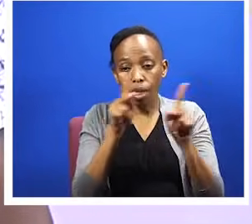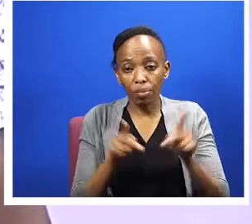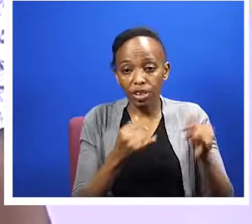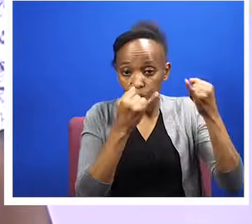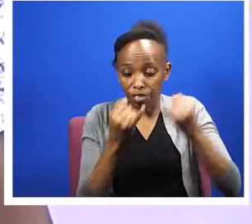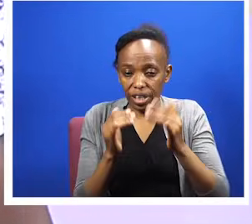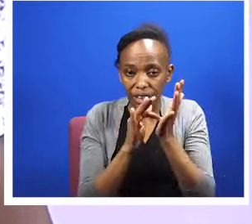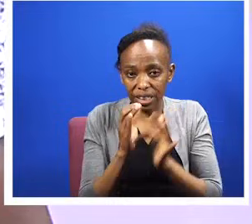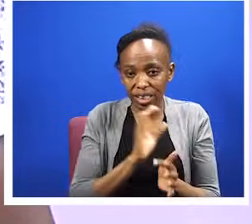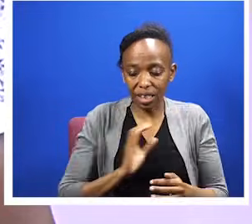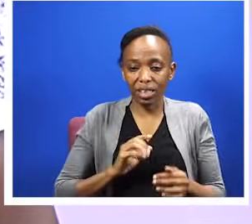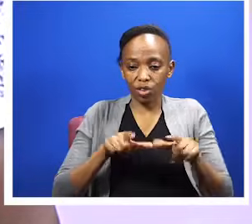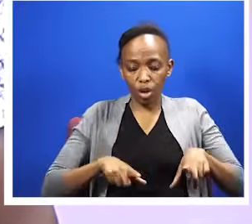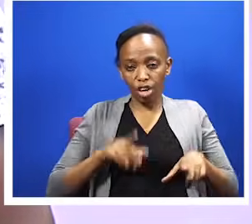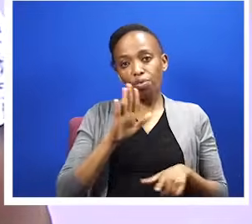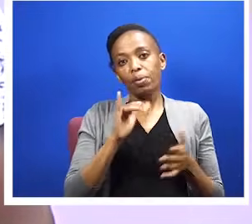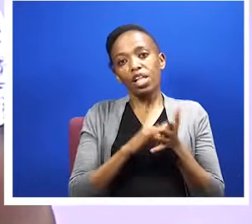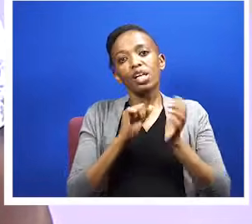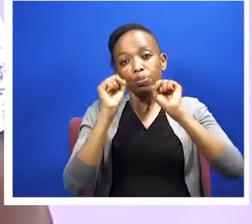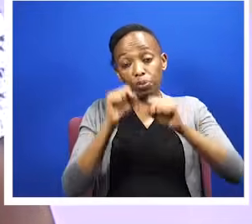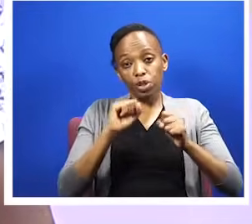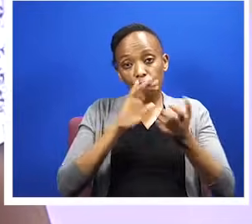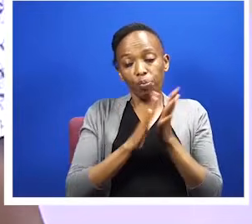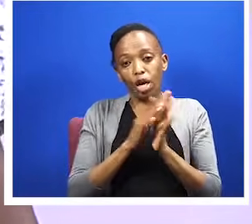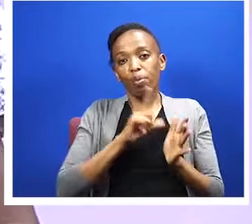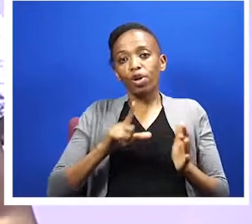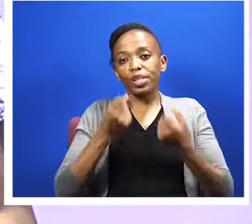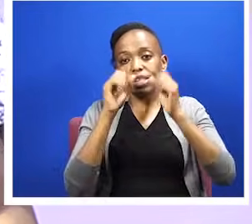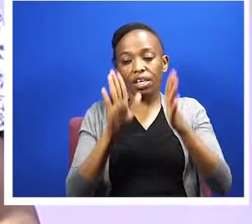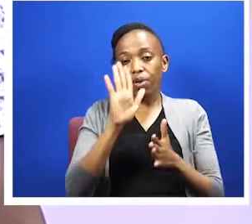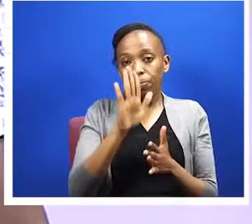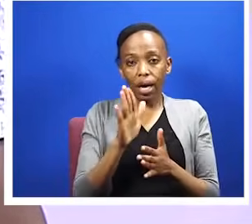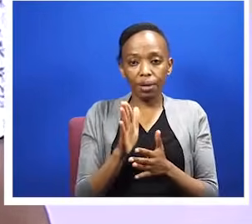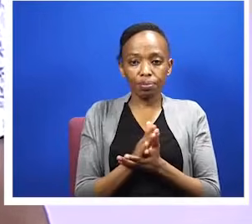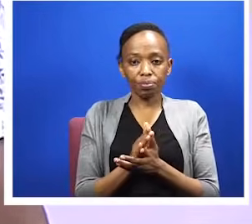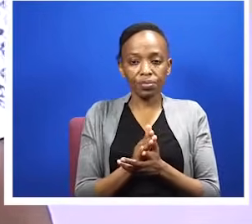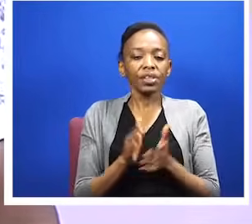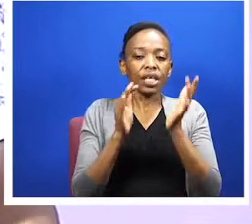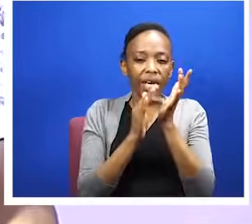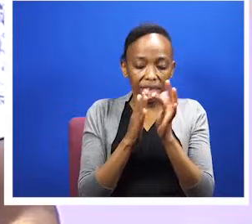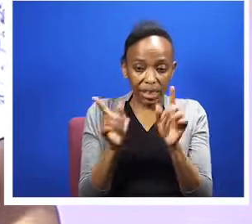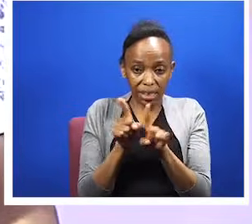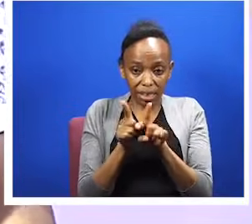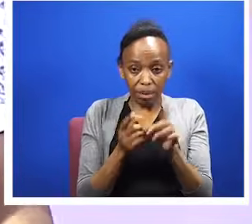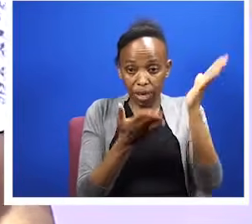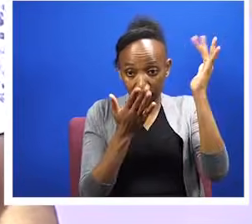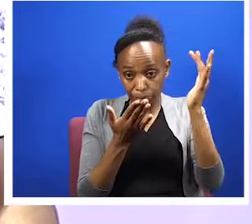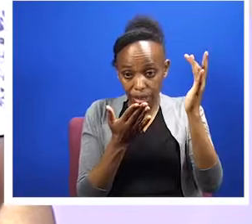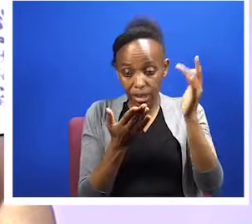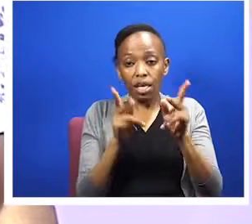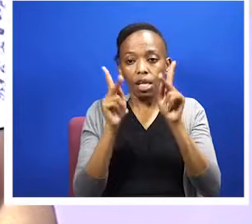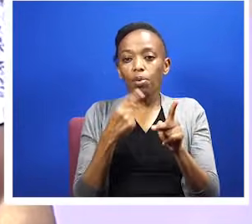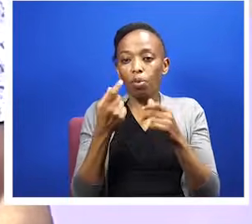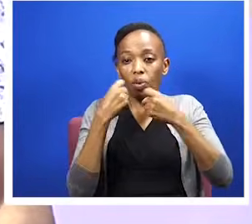Jesus Christ into your life so that he can be your Lord and Savior. And by the way, Jesus also expects those people who